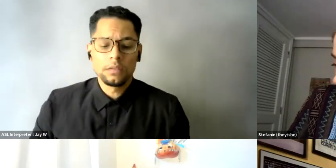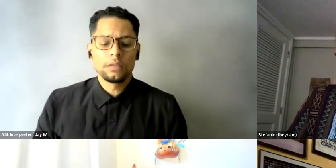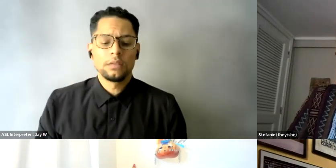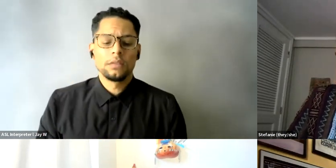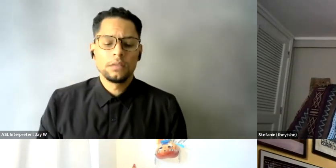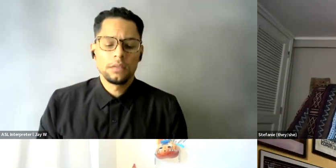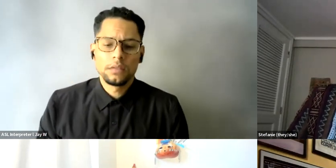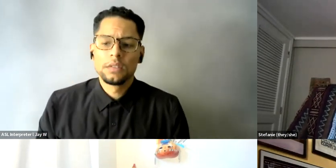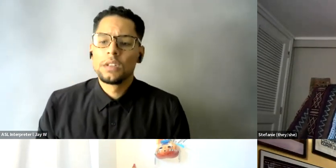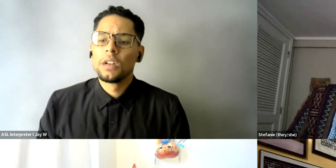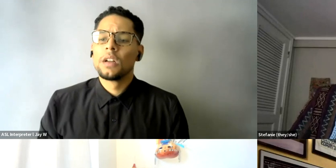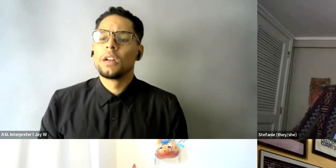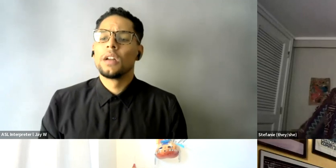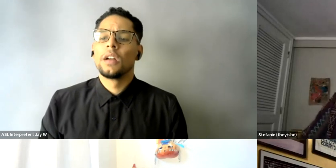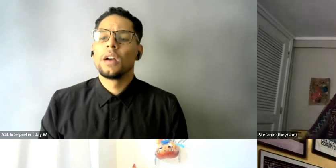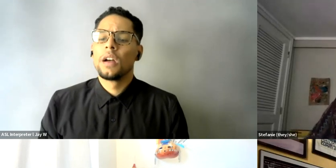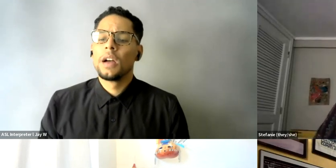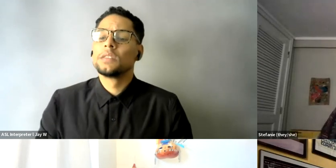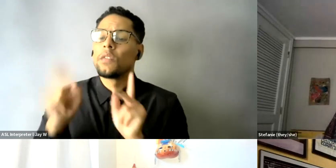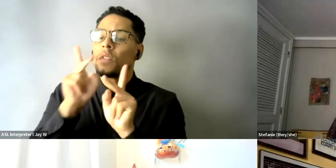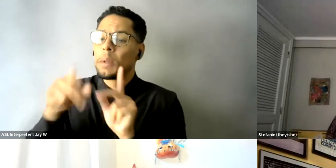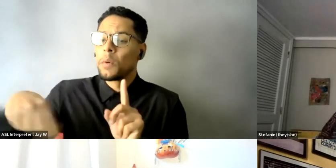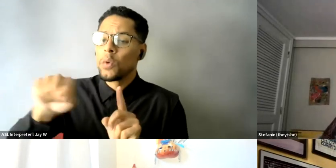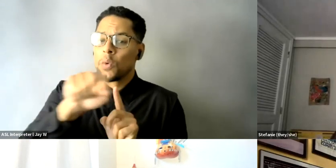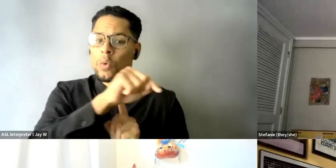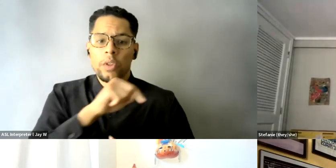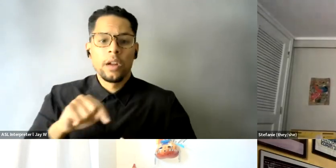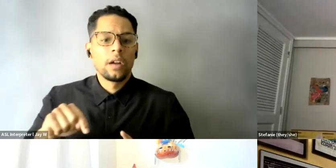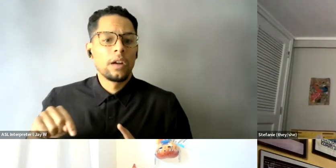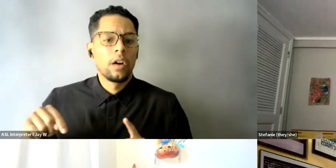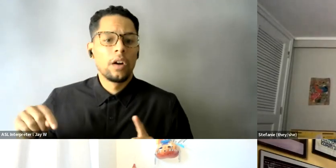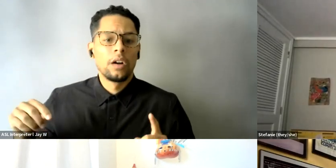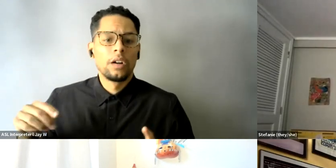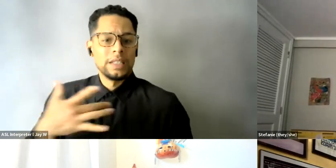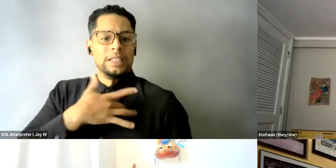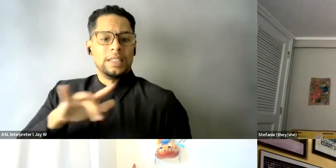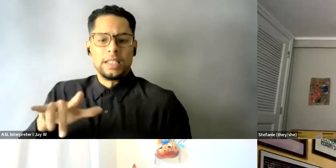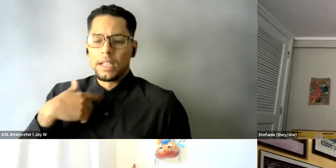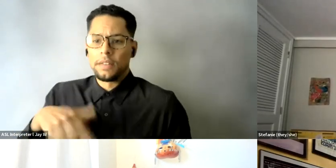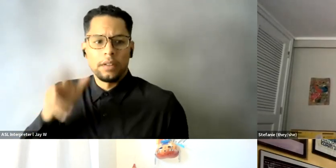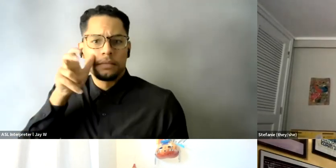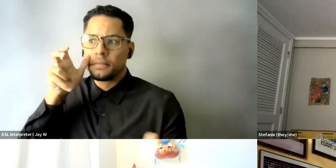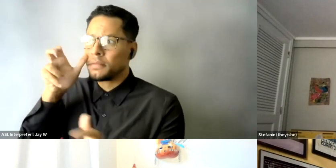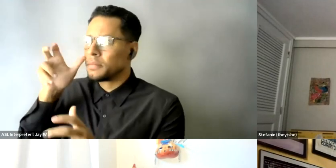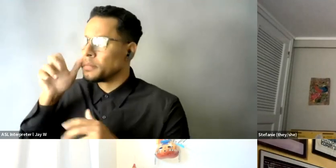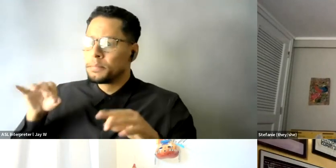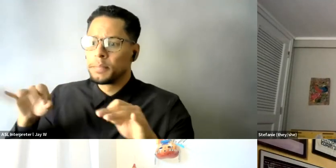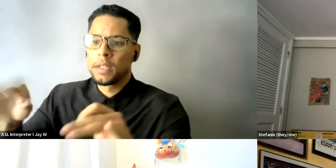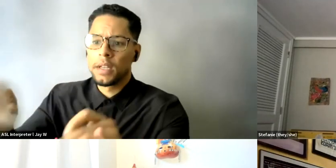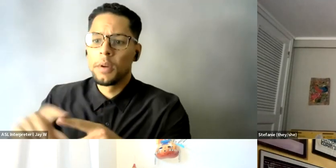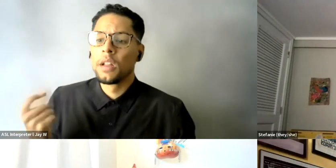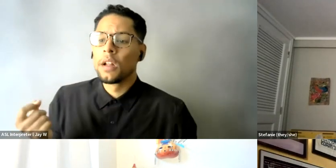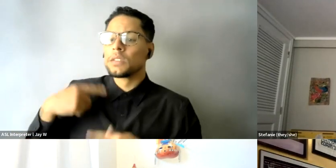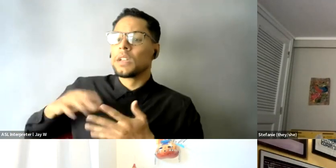people who were sensitive and picking up what's going on around them. It just happened to be that I grew up in a family system that was